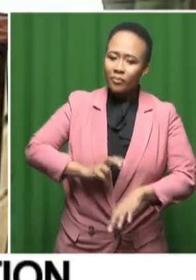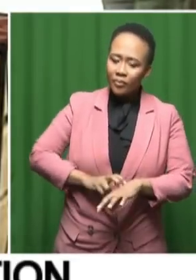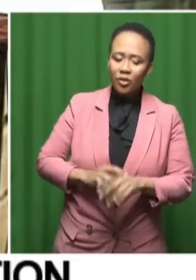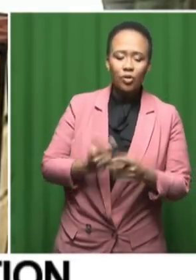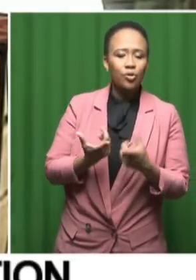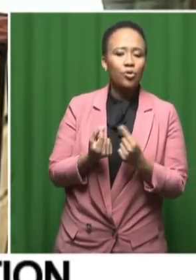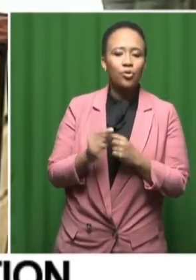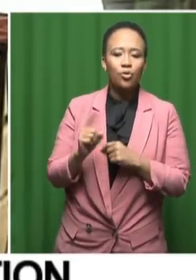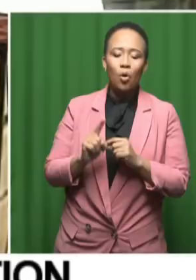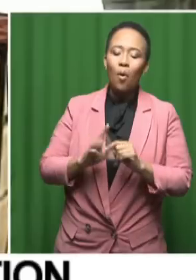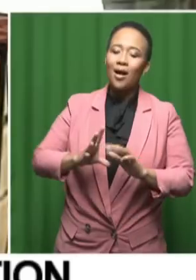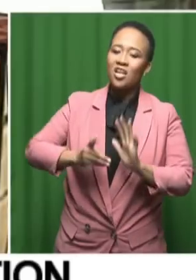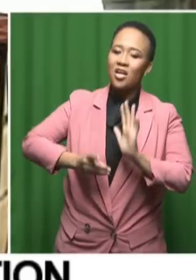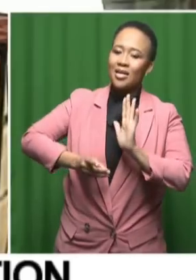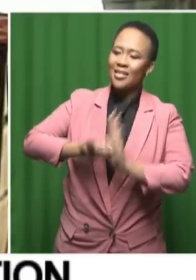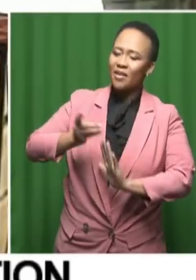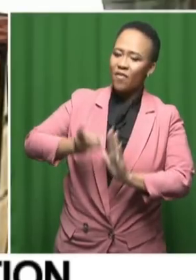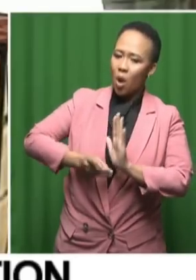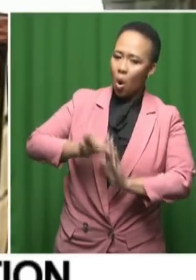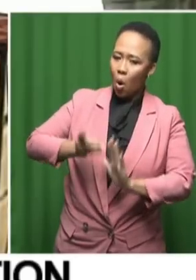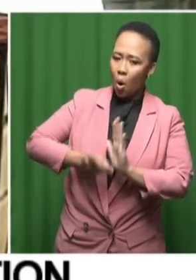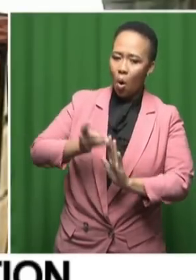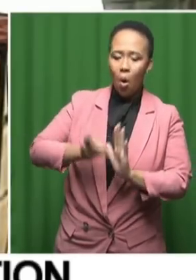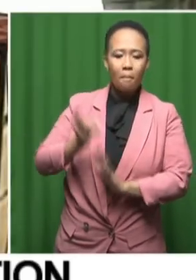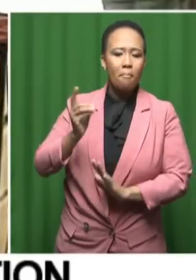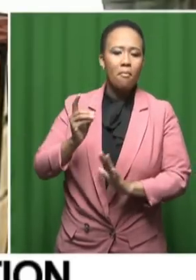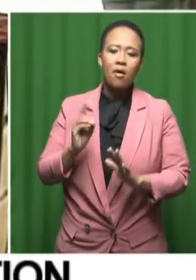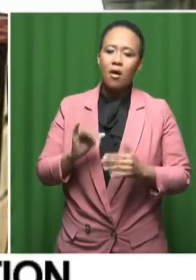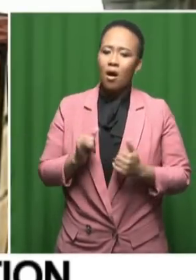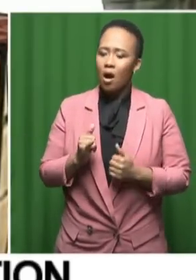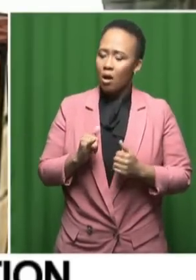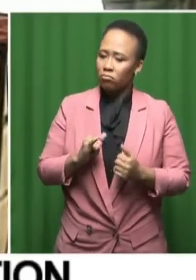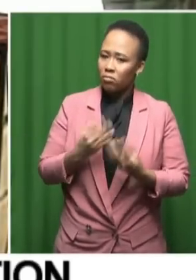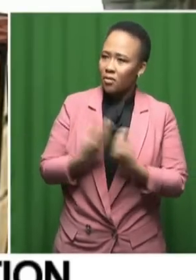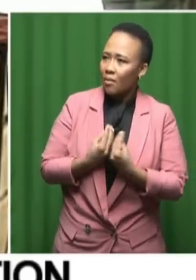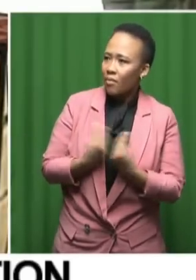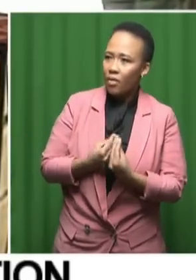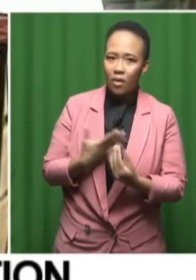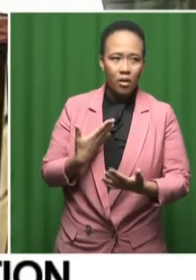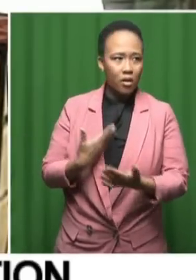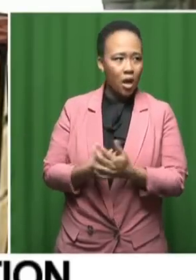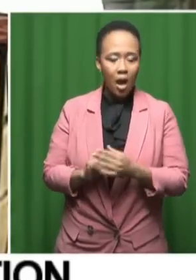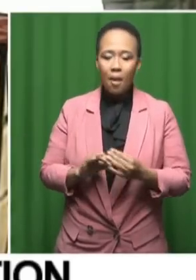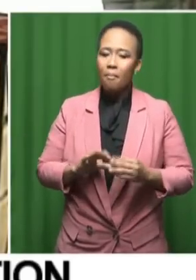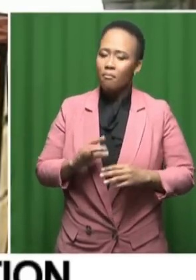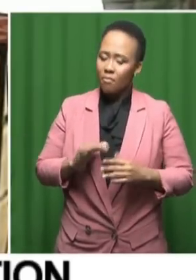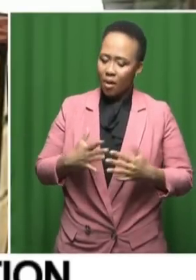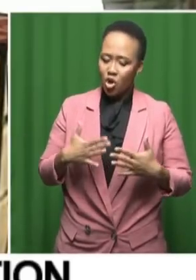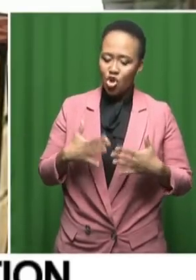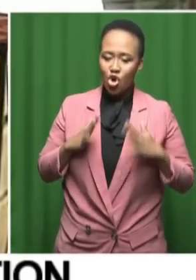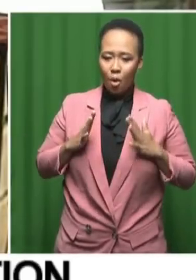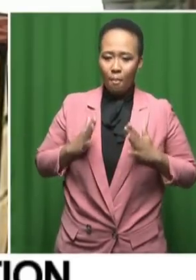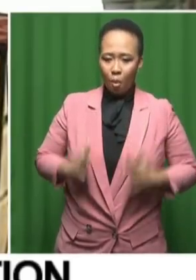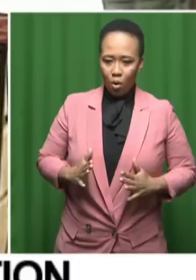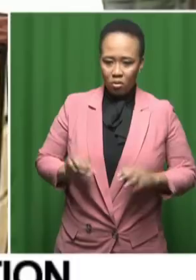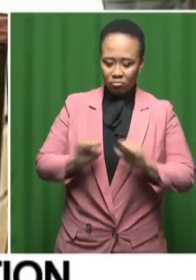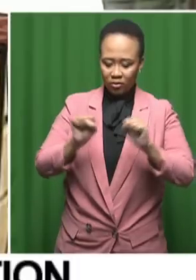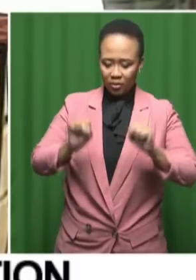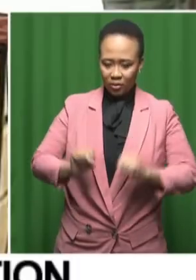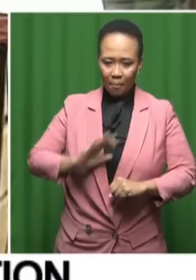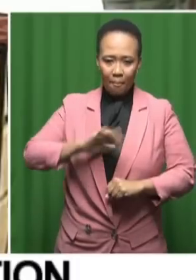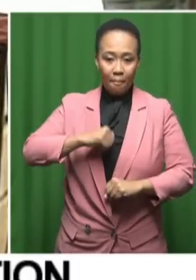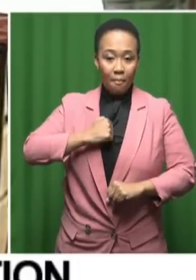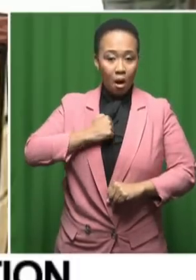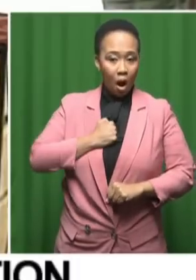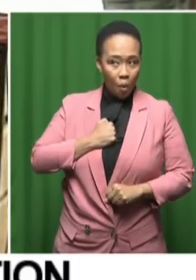some kind of mutations that it can escape our immune system very quickly. So when it comes into our human body